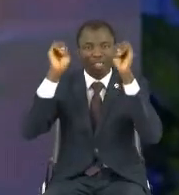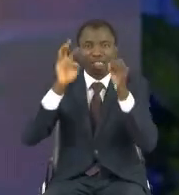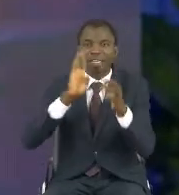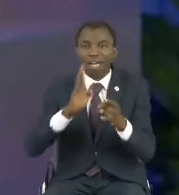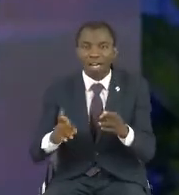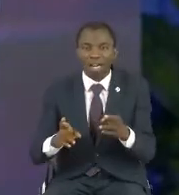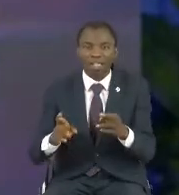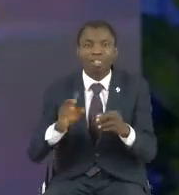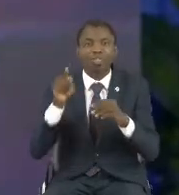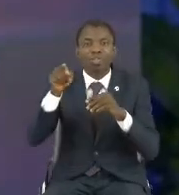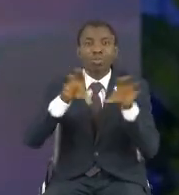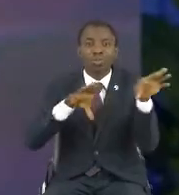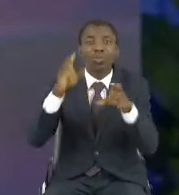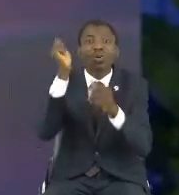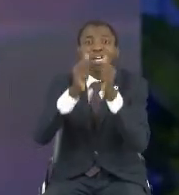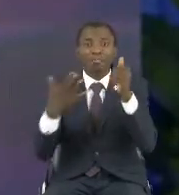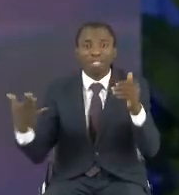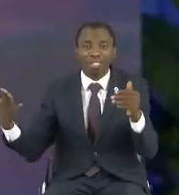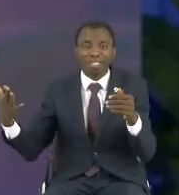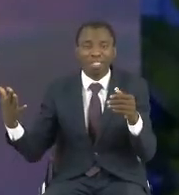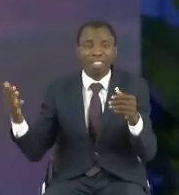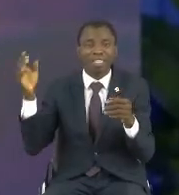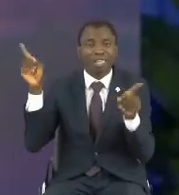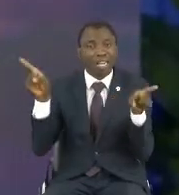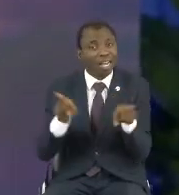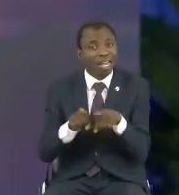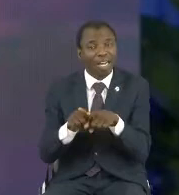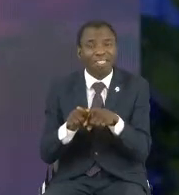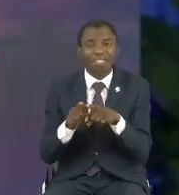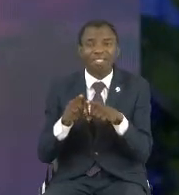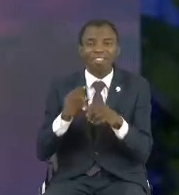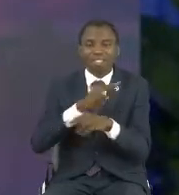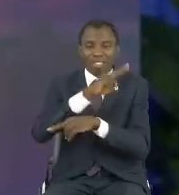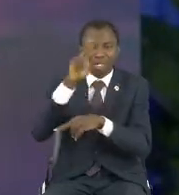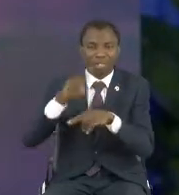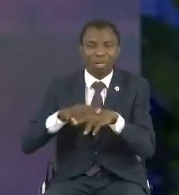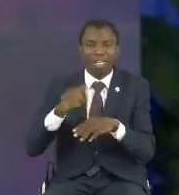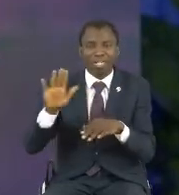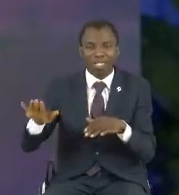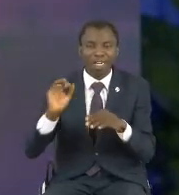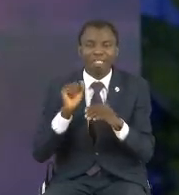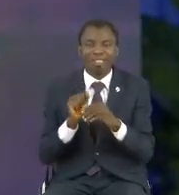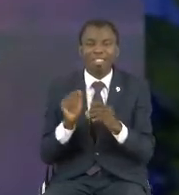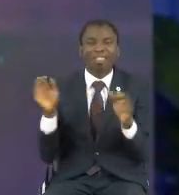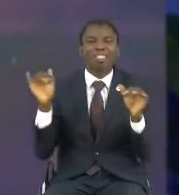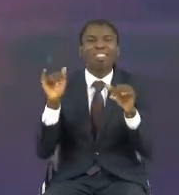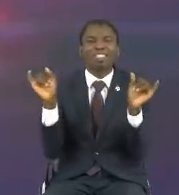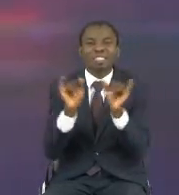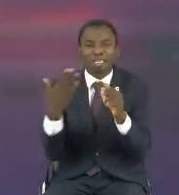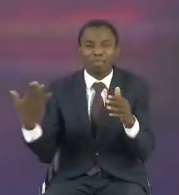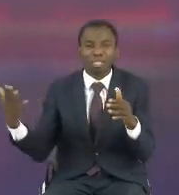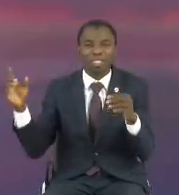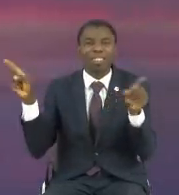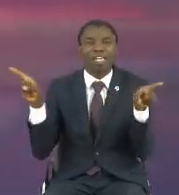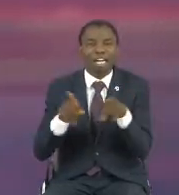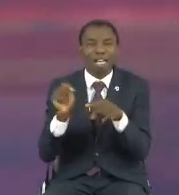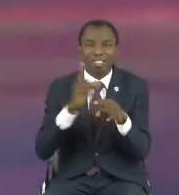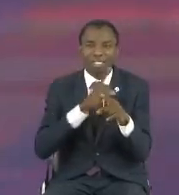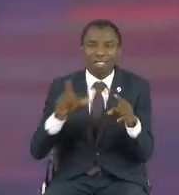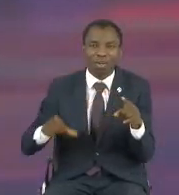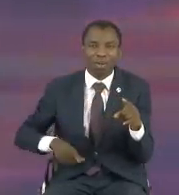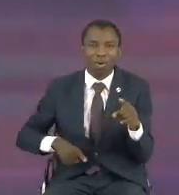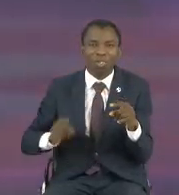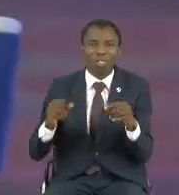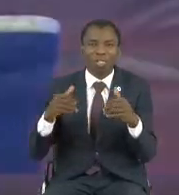do everything as natural child. The same thing as the Lord has paid